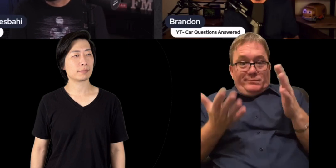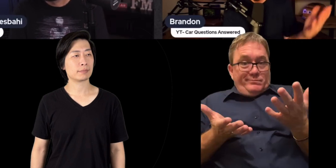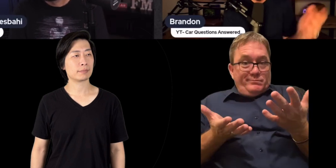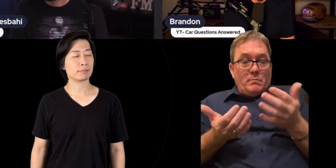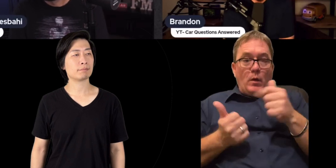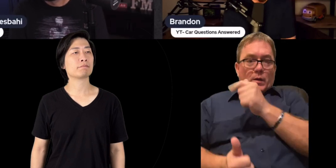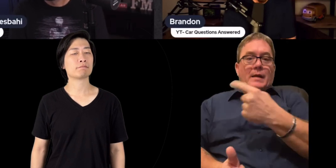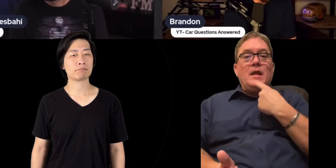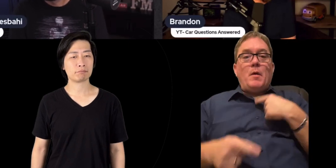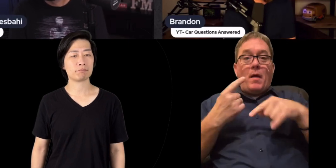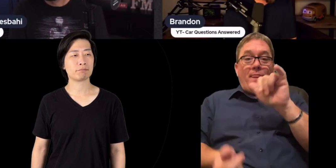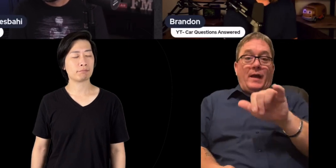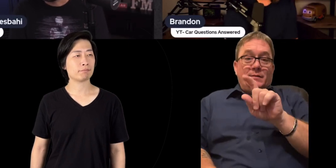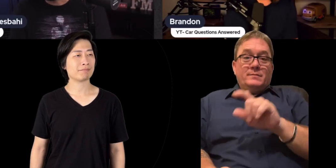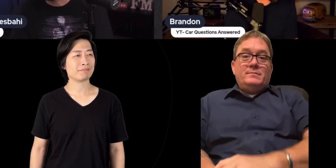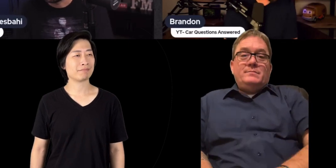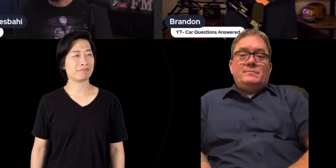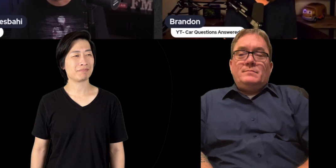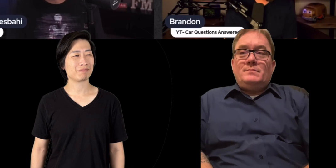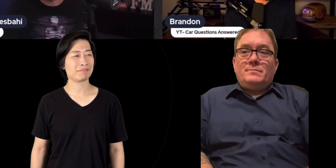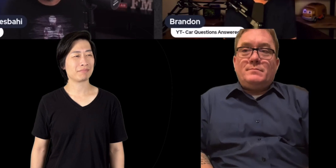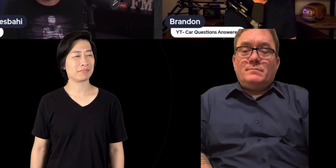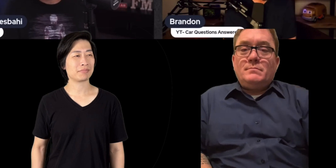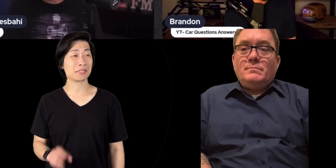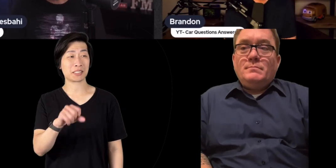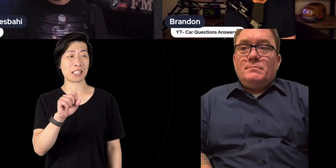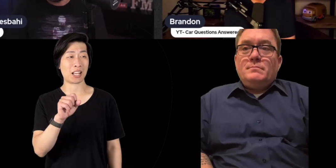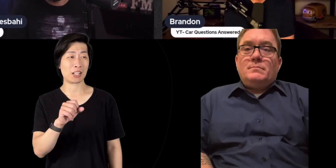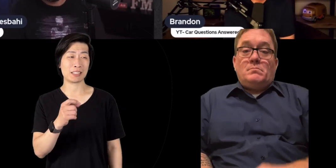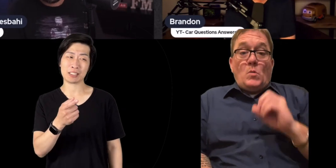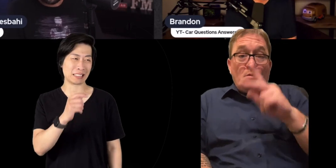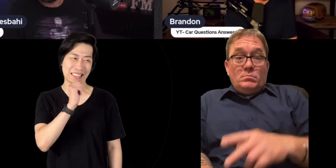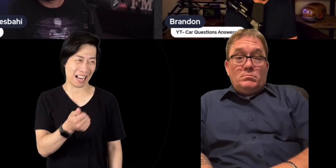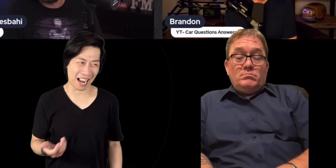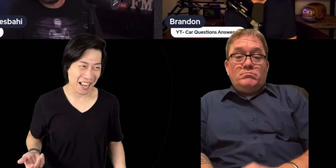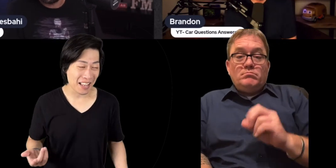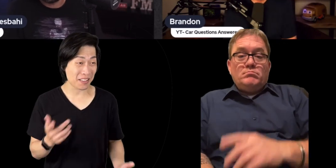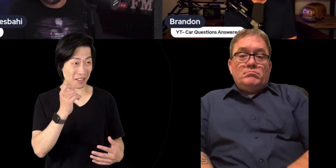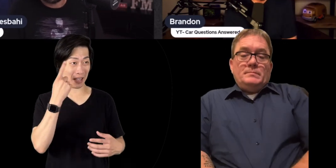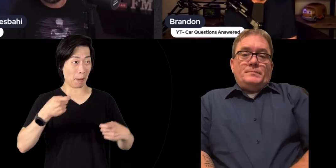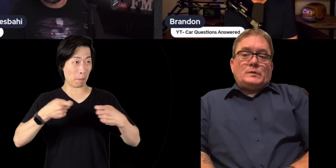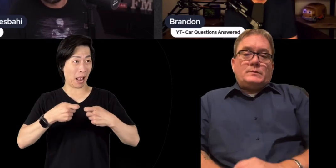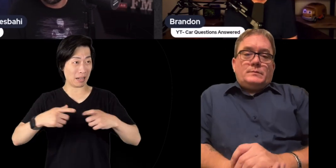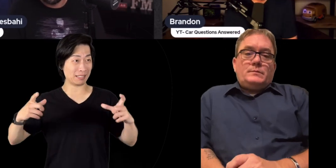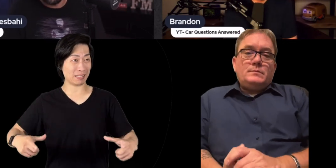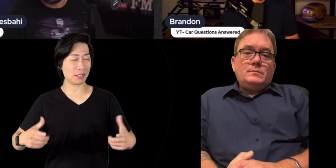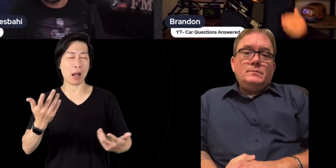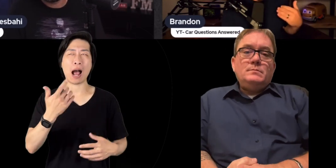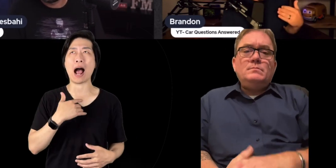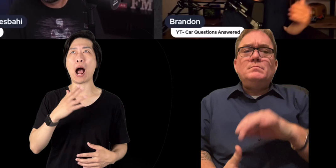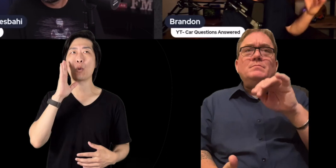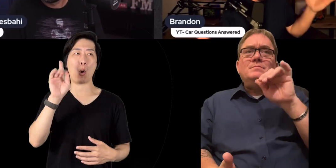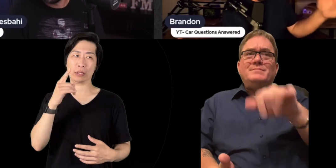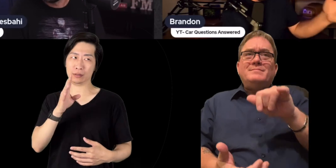can tell me about that right now. Yeah, it actually isn't. So the Okay. battery, yeah, at least I mean I'm gonna speak for Tesla. So See, that's the thing too.